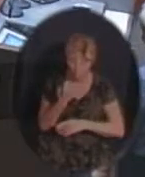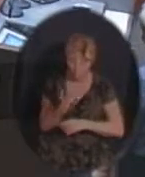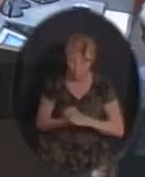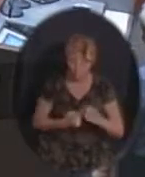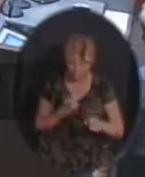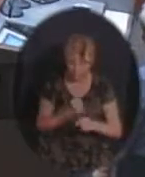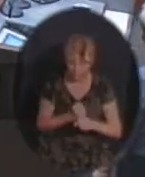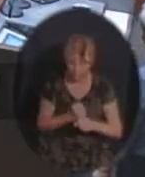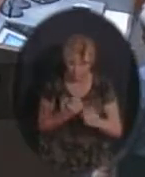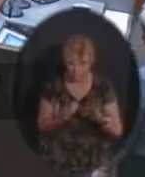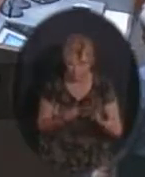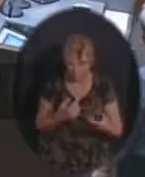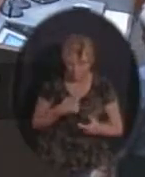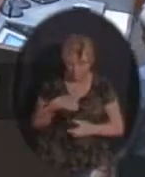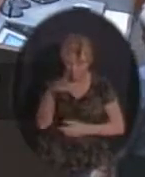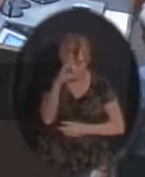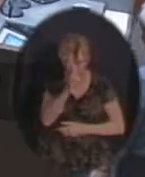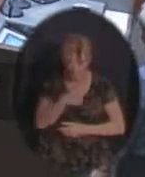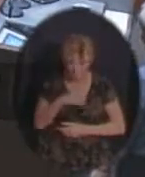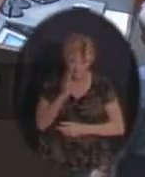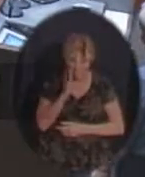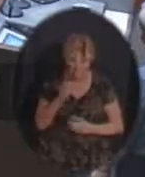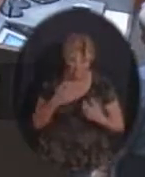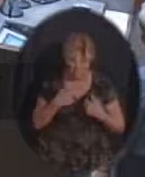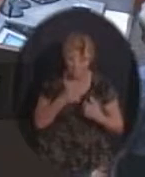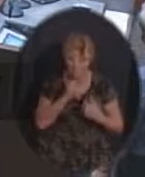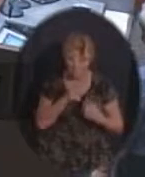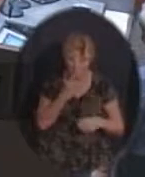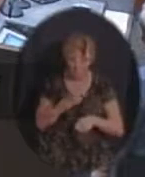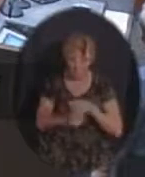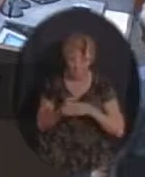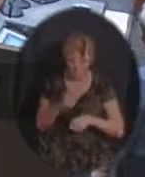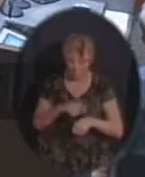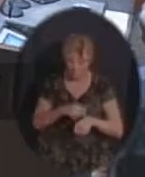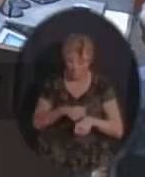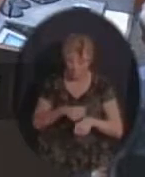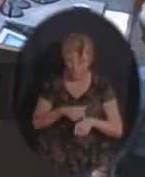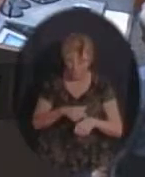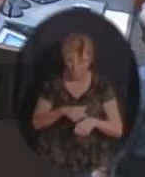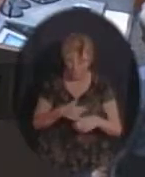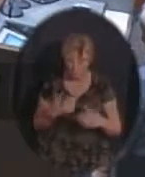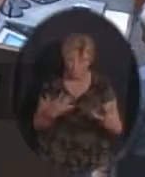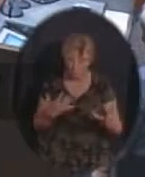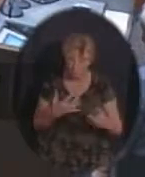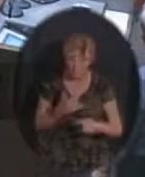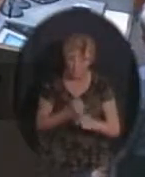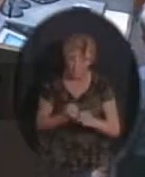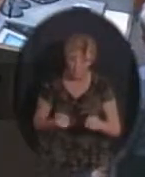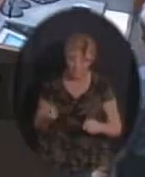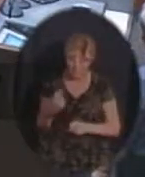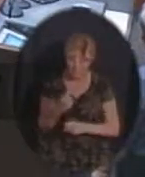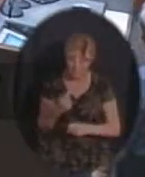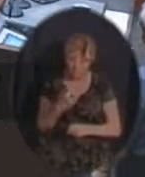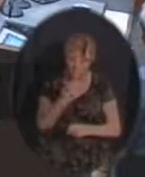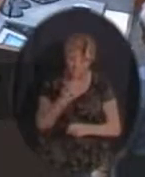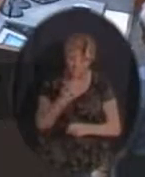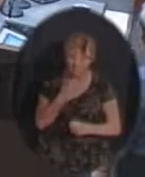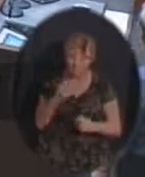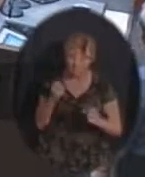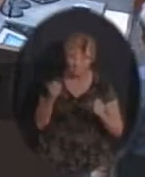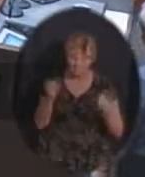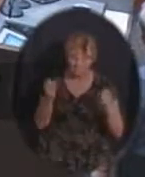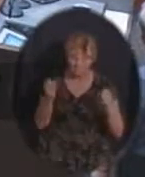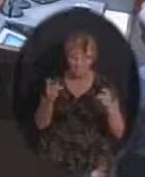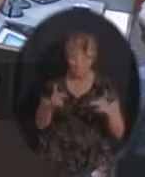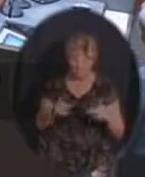have a difficult time myself this time next year saying, okay, yeah, we've got 1 year under our belt. The 6 schools, it